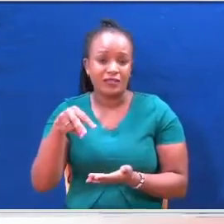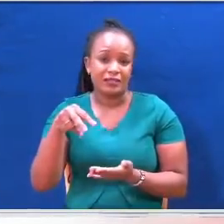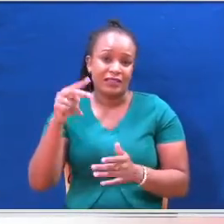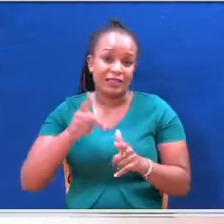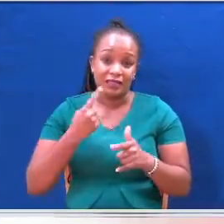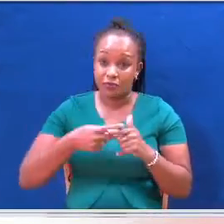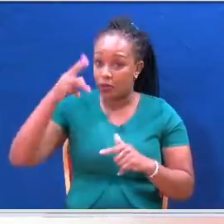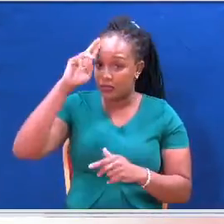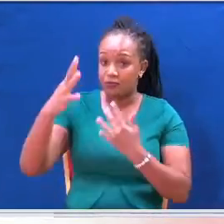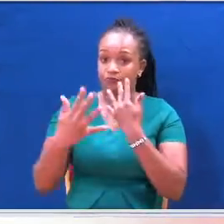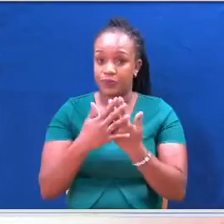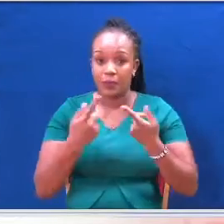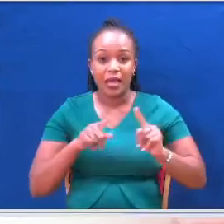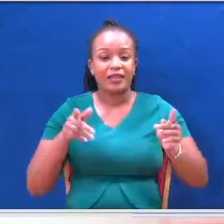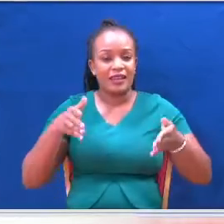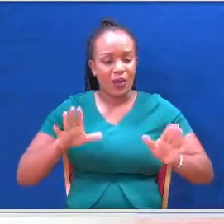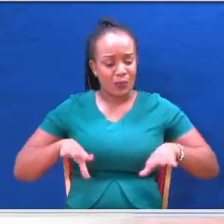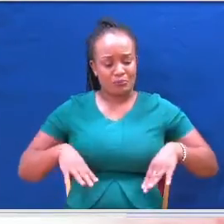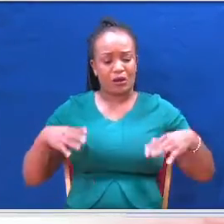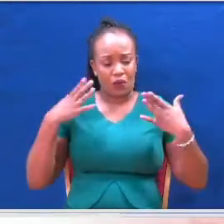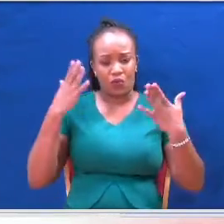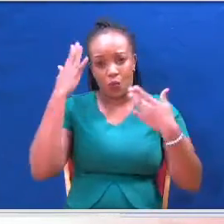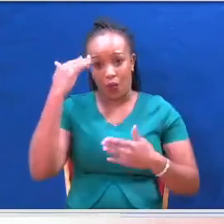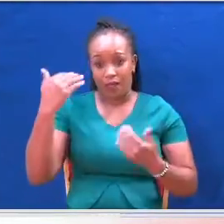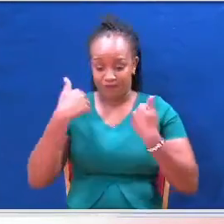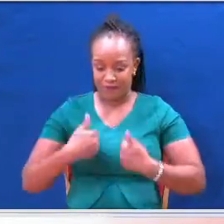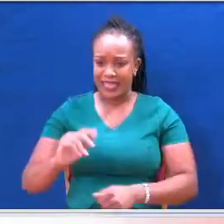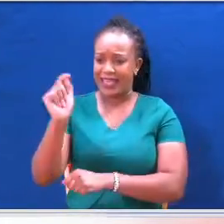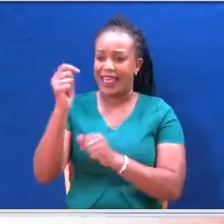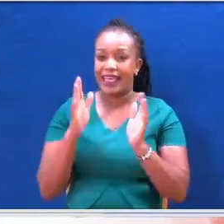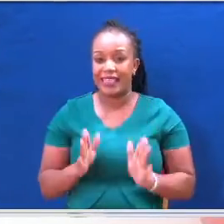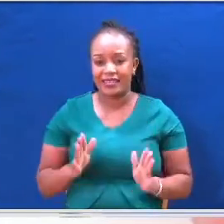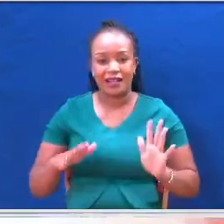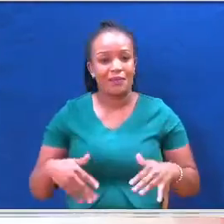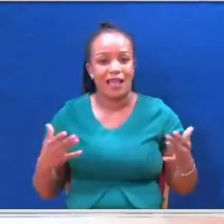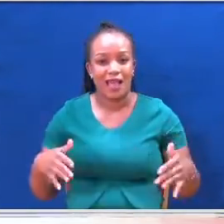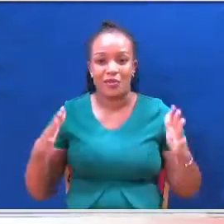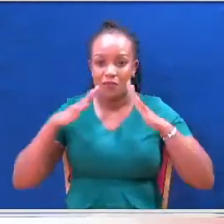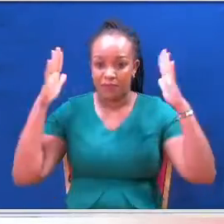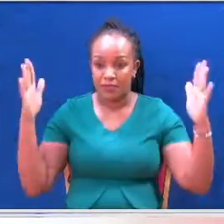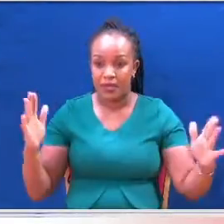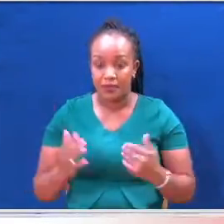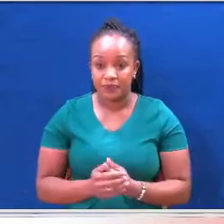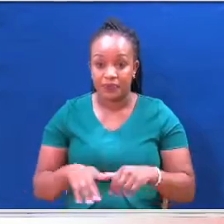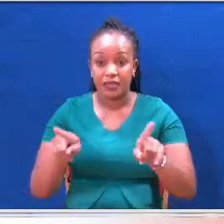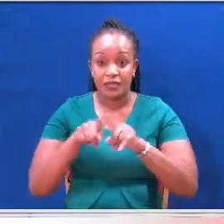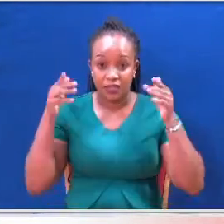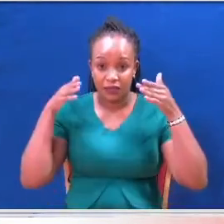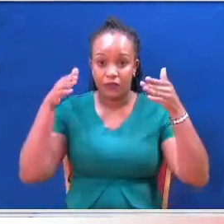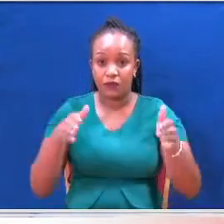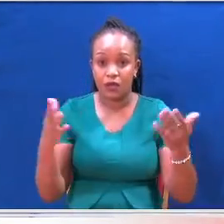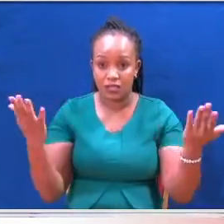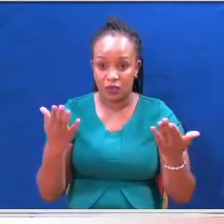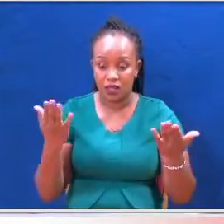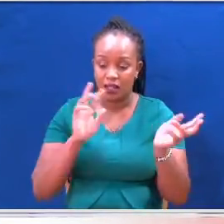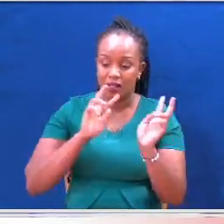Sasa najivunia maana niko Mkenya, Mkenya aswa na furahi sana. And while the focus shifts to the rest of the